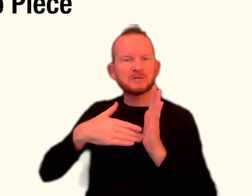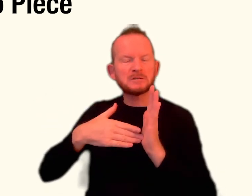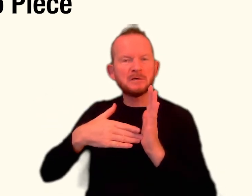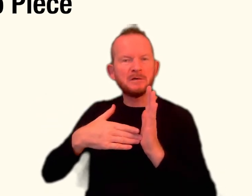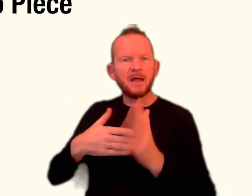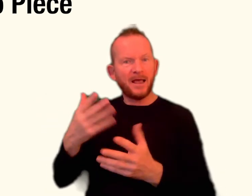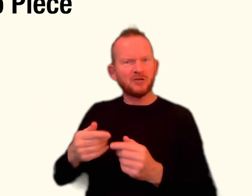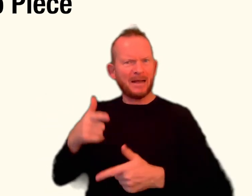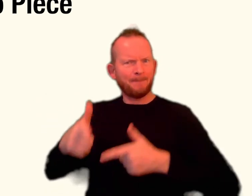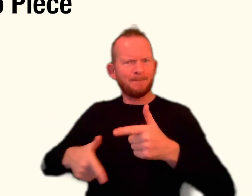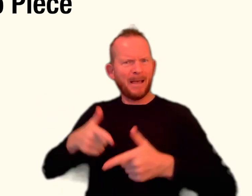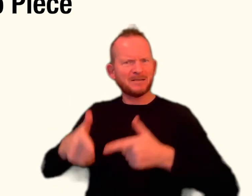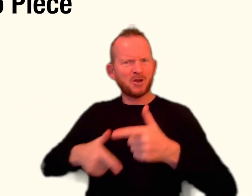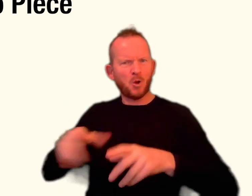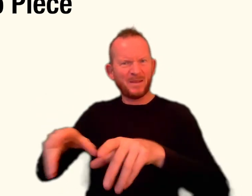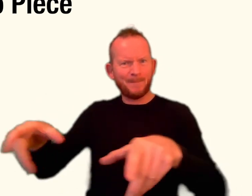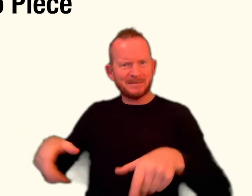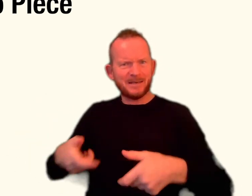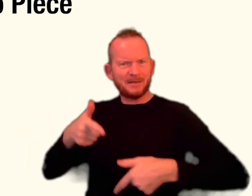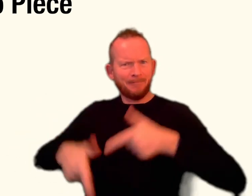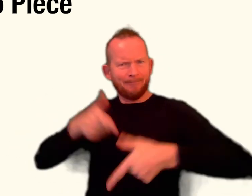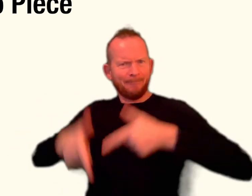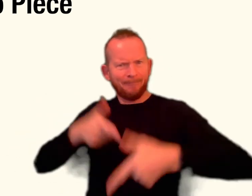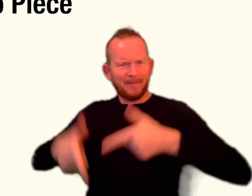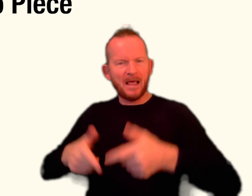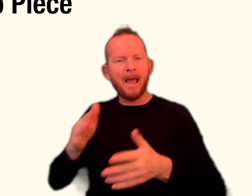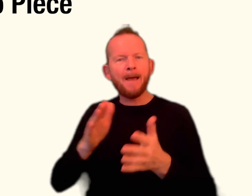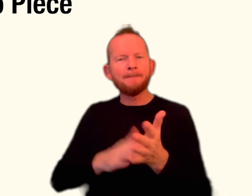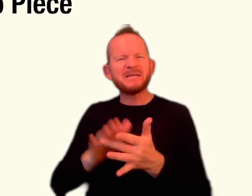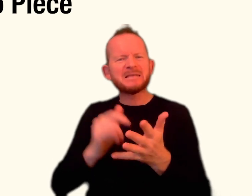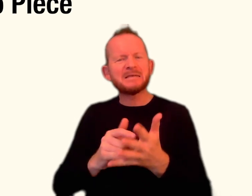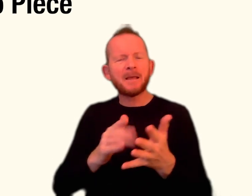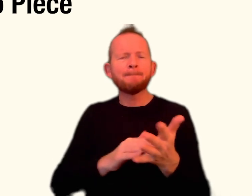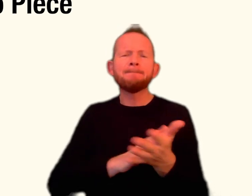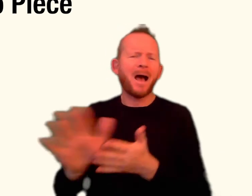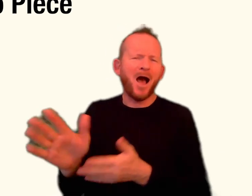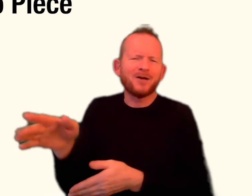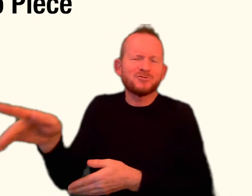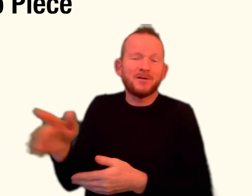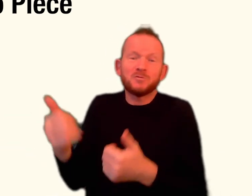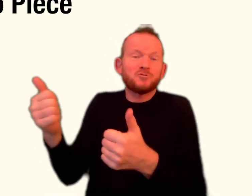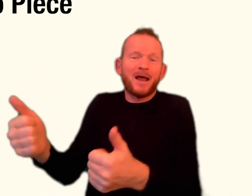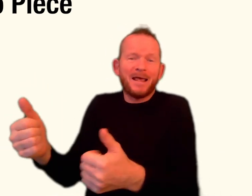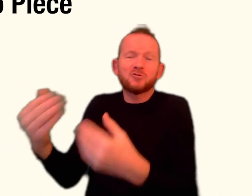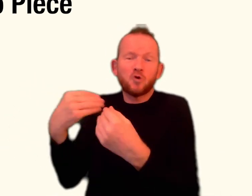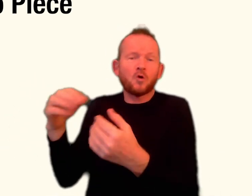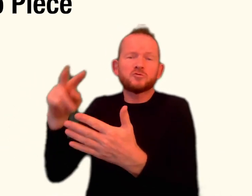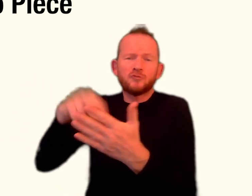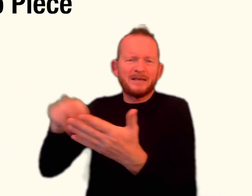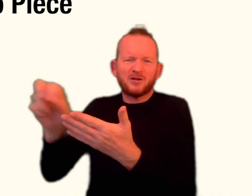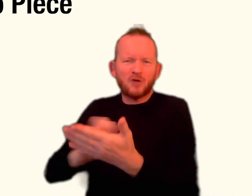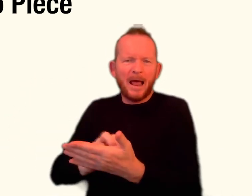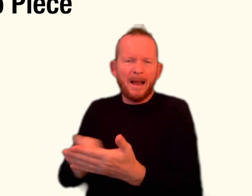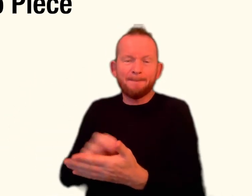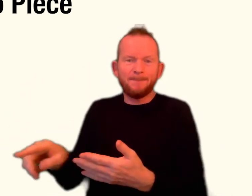a basket at the front. She was called Mrs. Marsh. I mean, she was great because she taught us to read and write, but